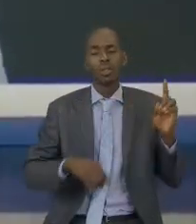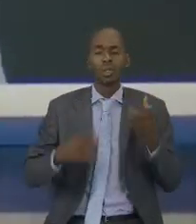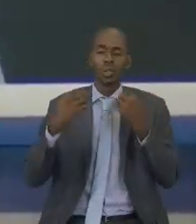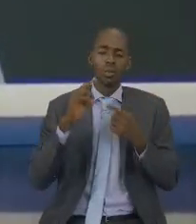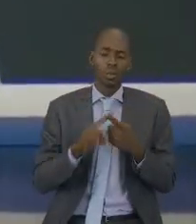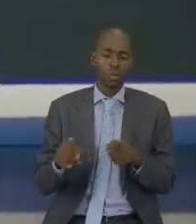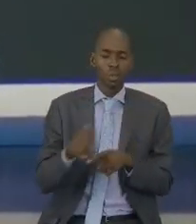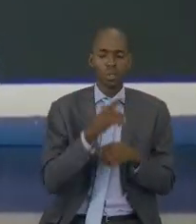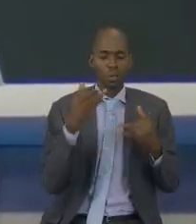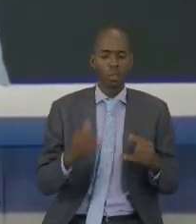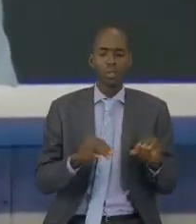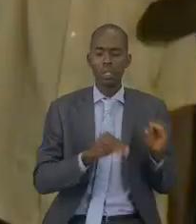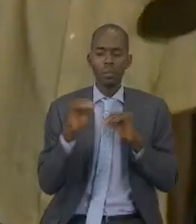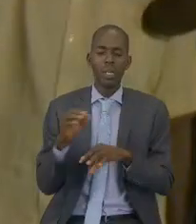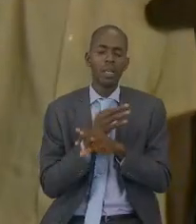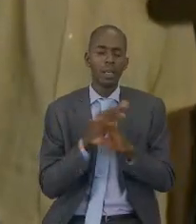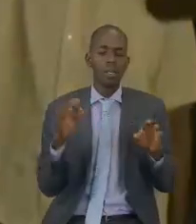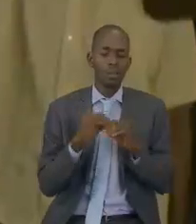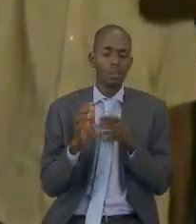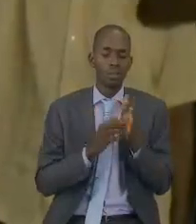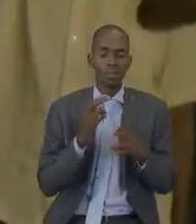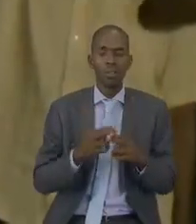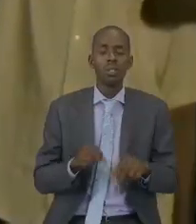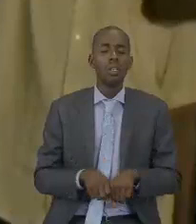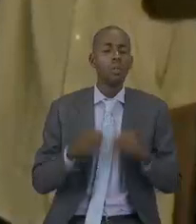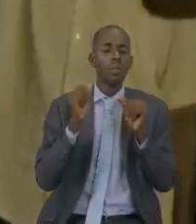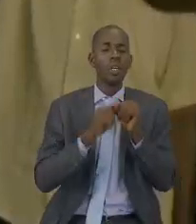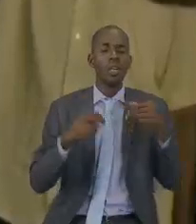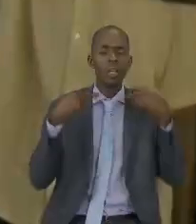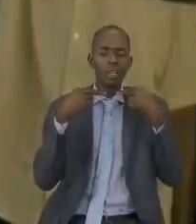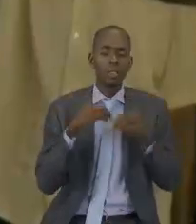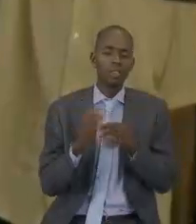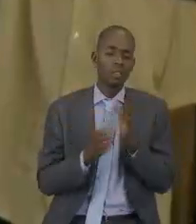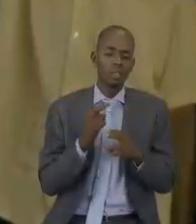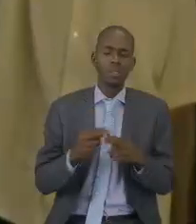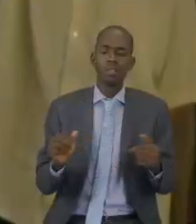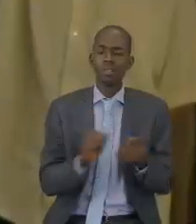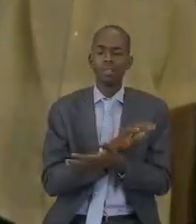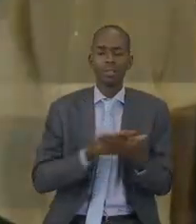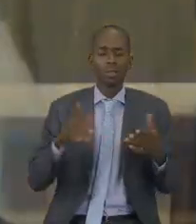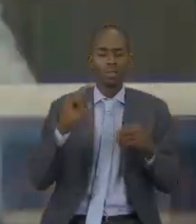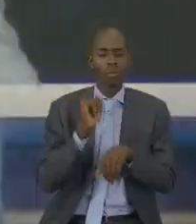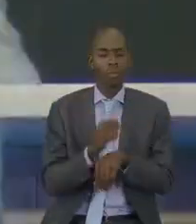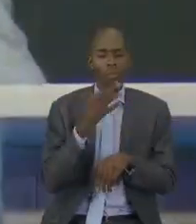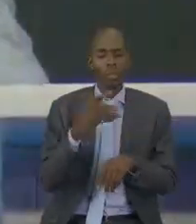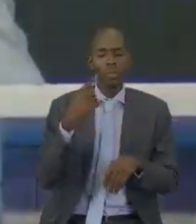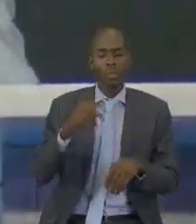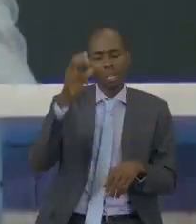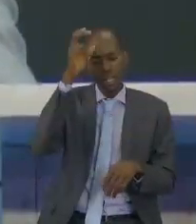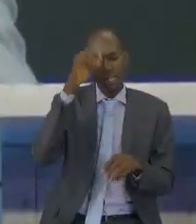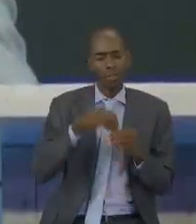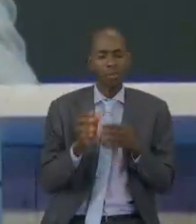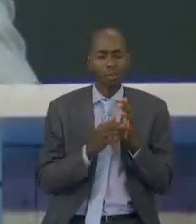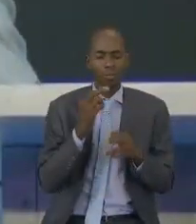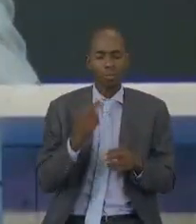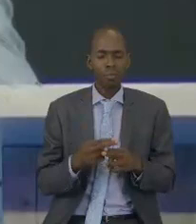now, set them free. Break every yoke. Destroy the works of the devil.